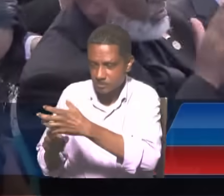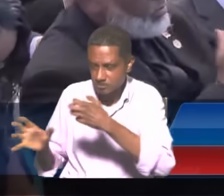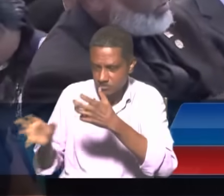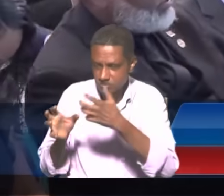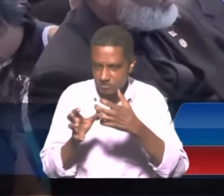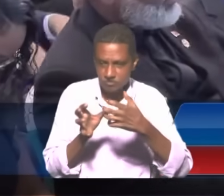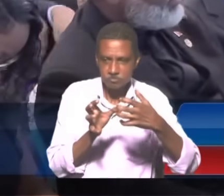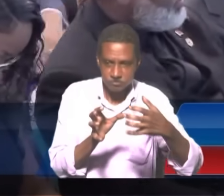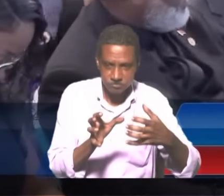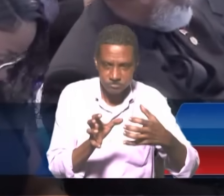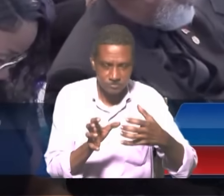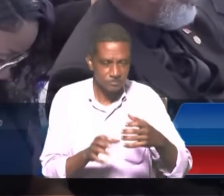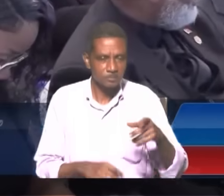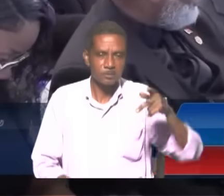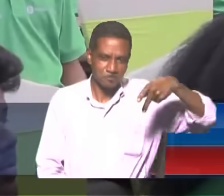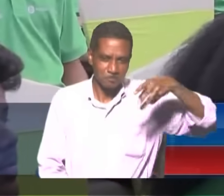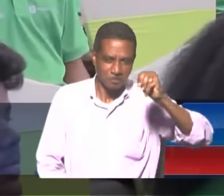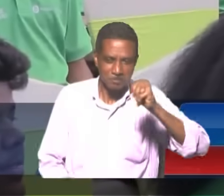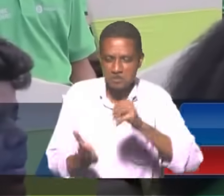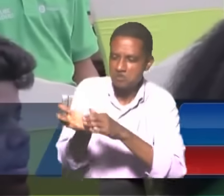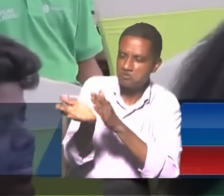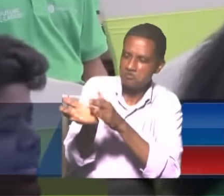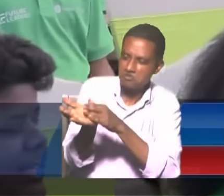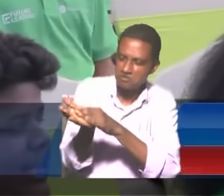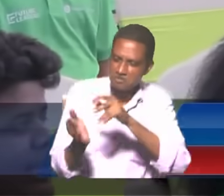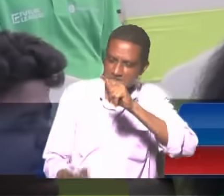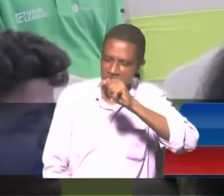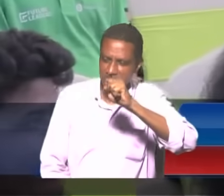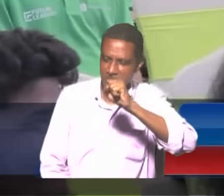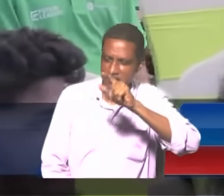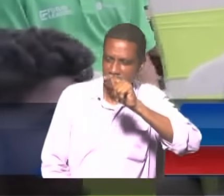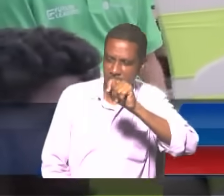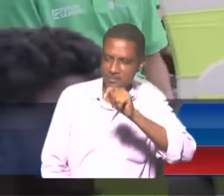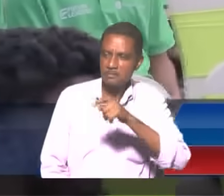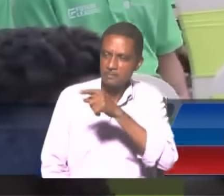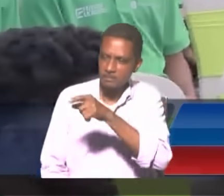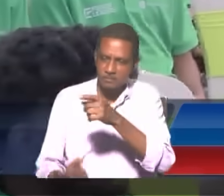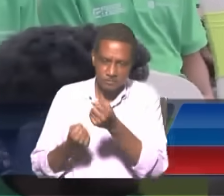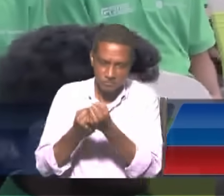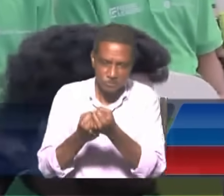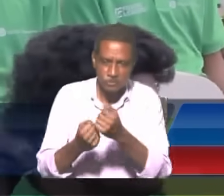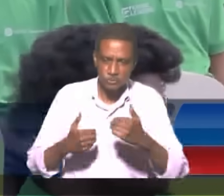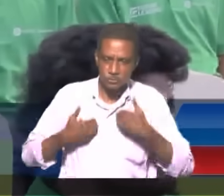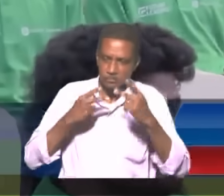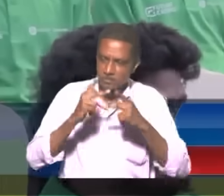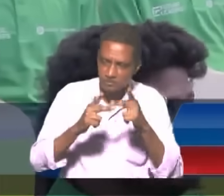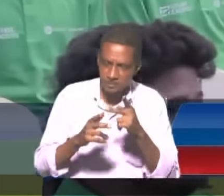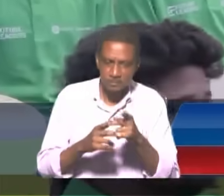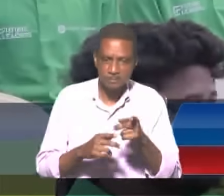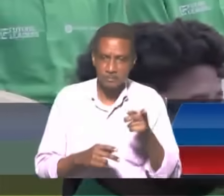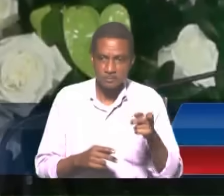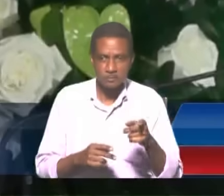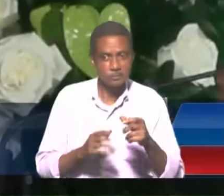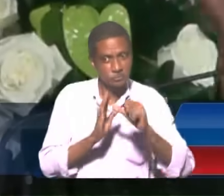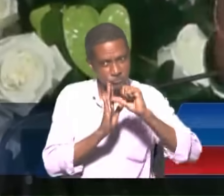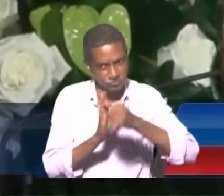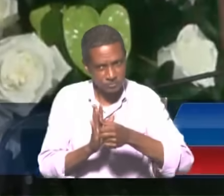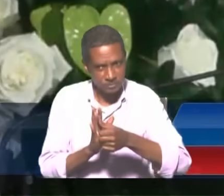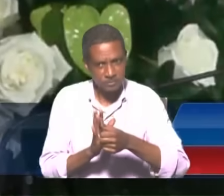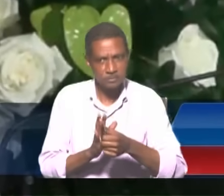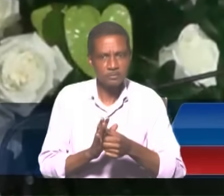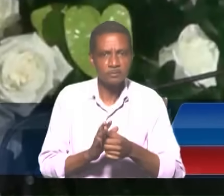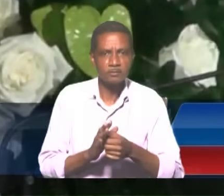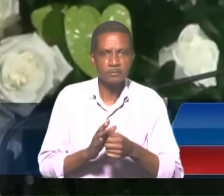the Telecommunications Services of Trinidad and Tobago, TSTT, for their support of young people and reiterated her passion for youth